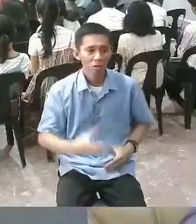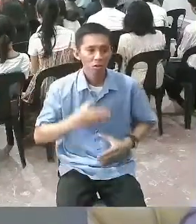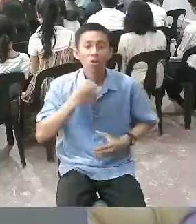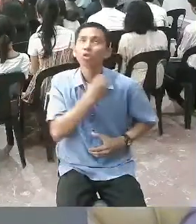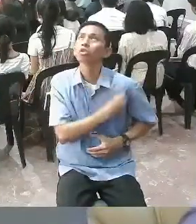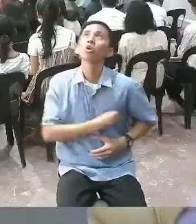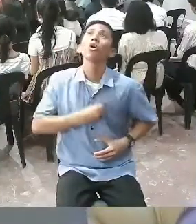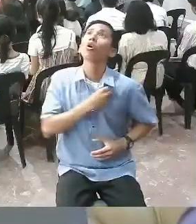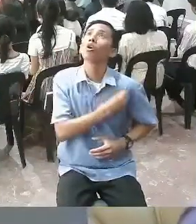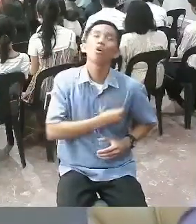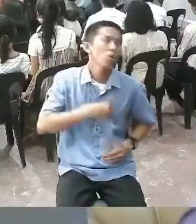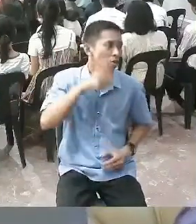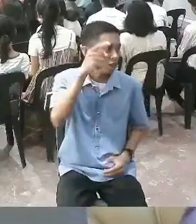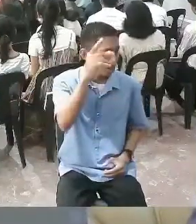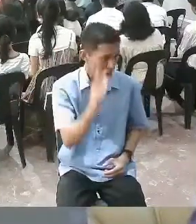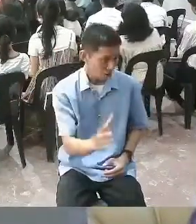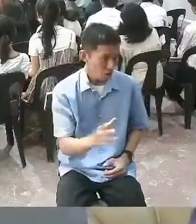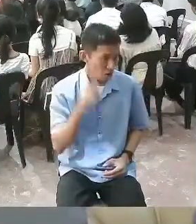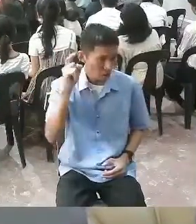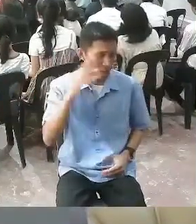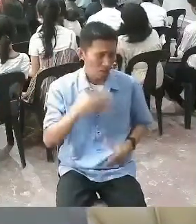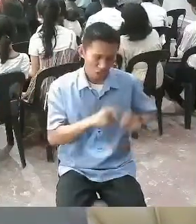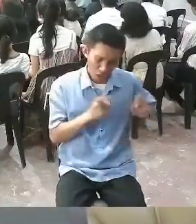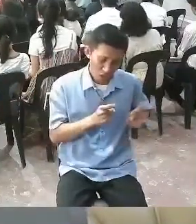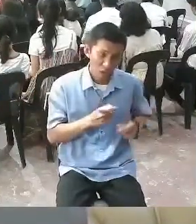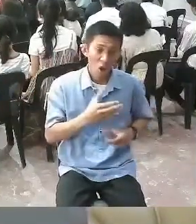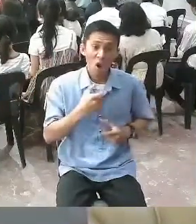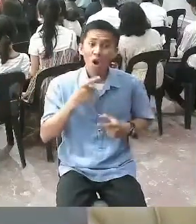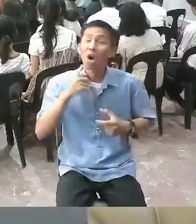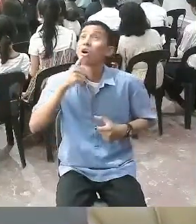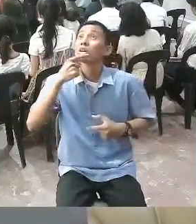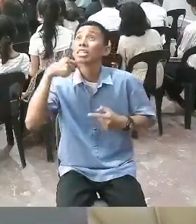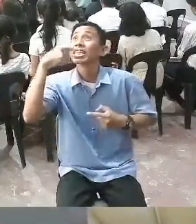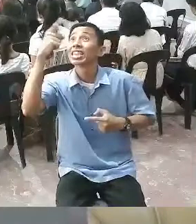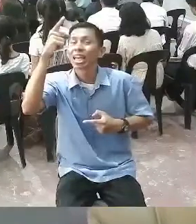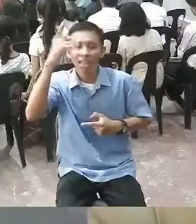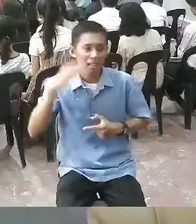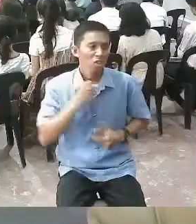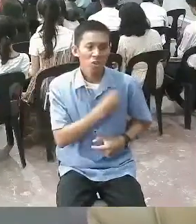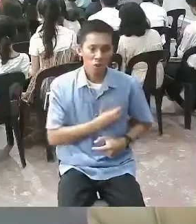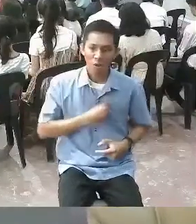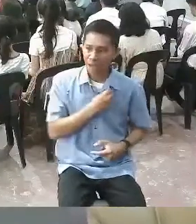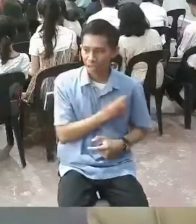and somebody would play dirty or hit you hard, and sometimes I would